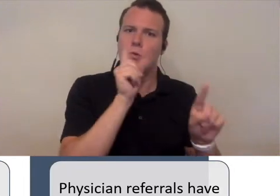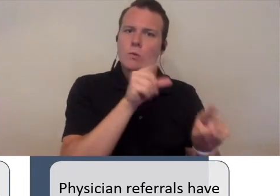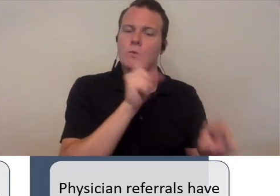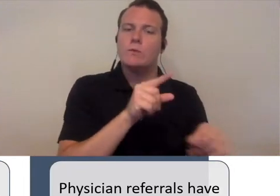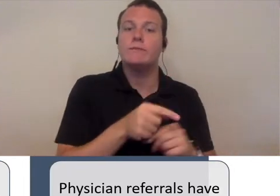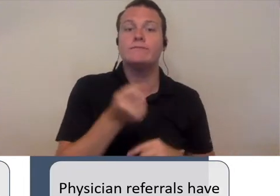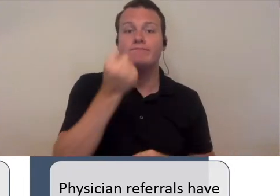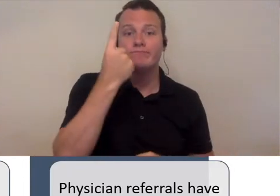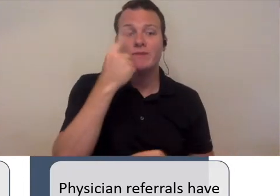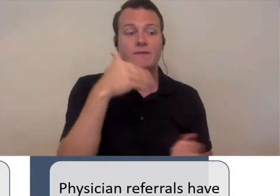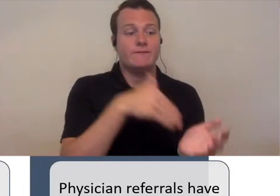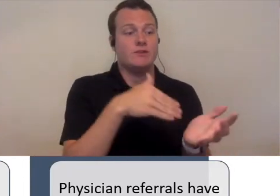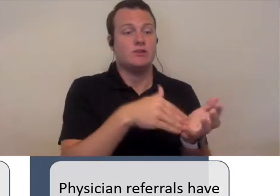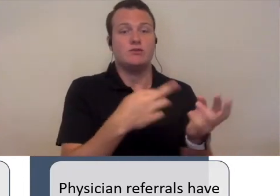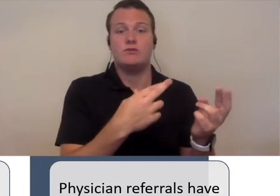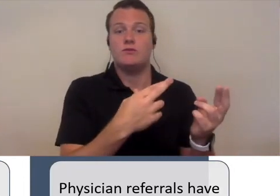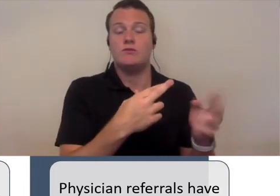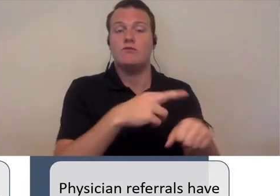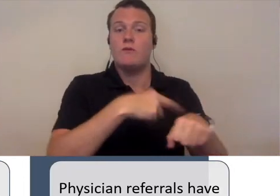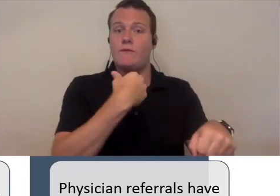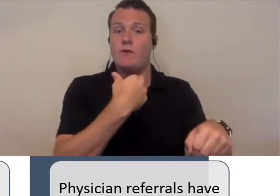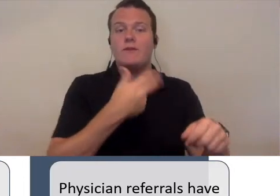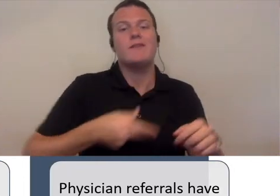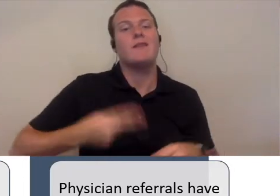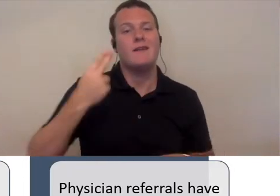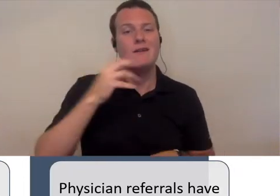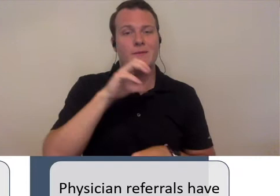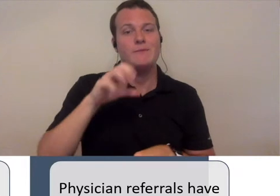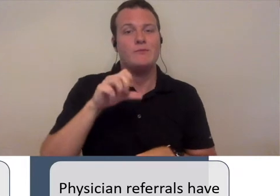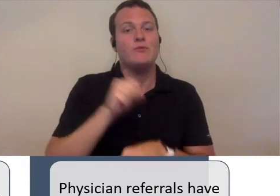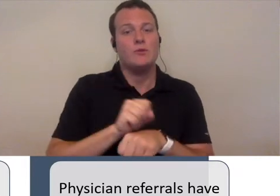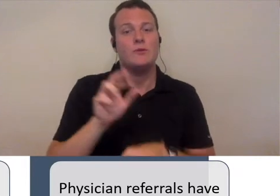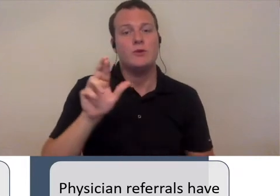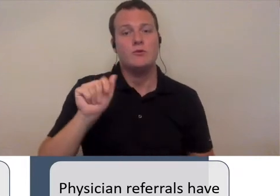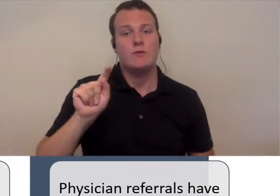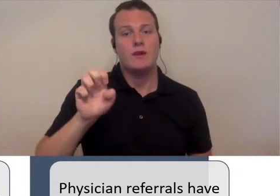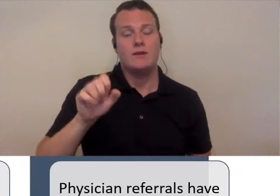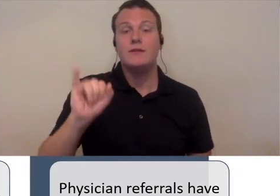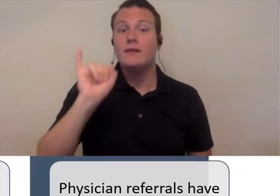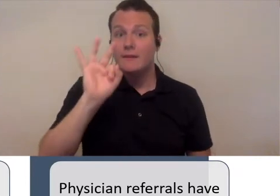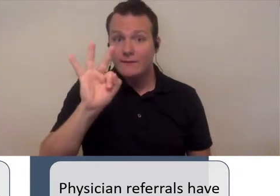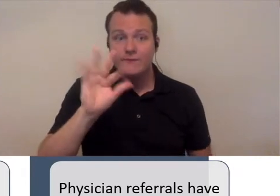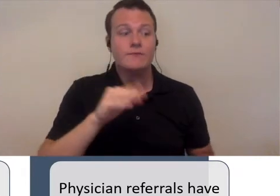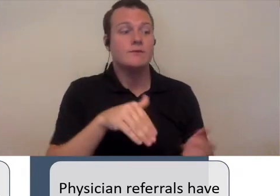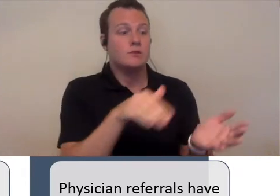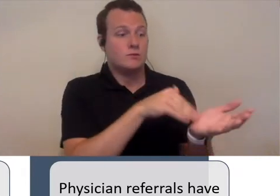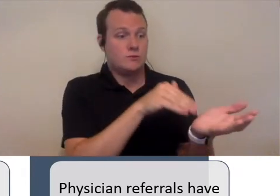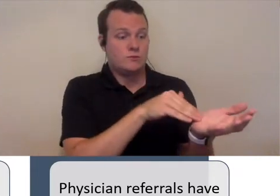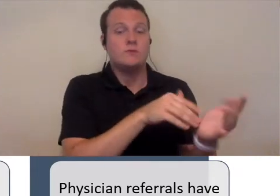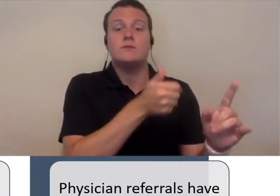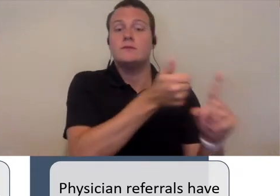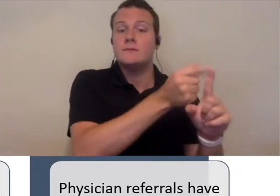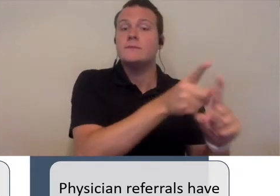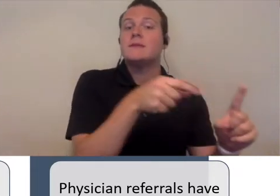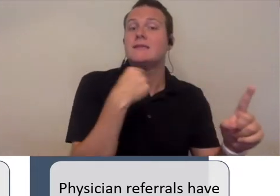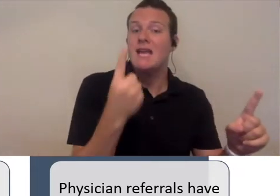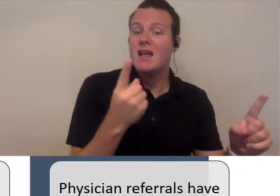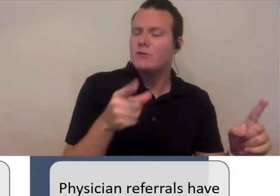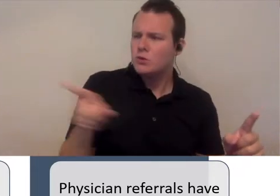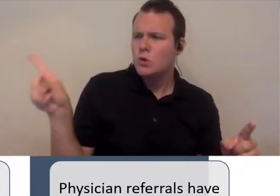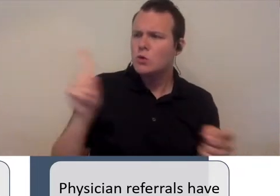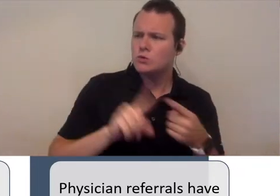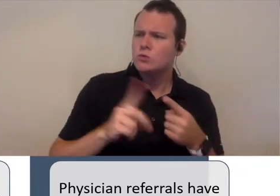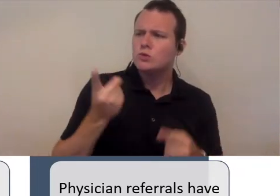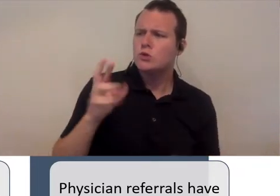is physician referrals have a high appointment rate. So if a physician tells a patient, you need to go to